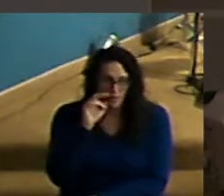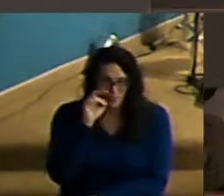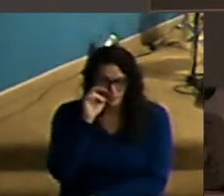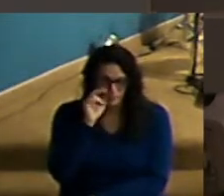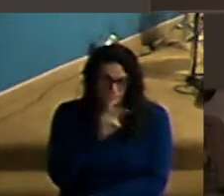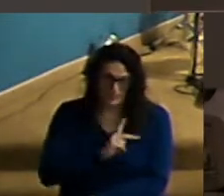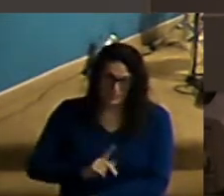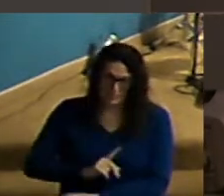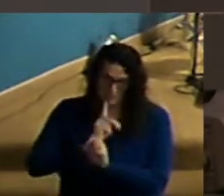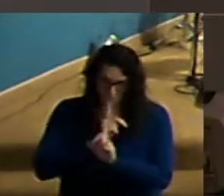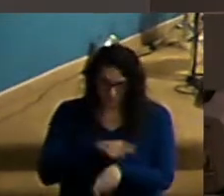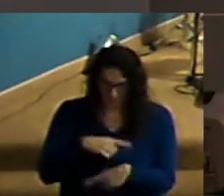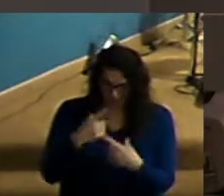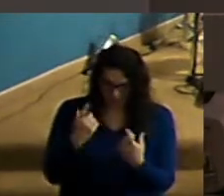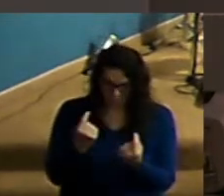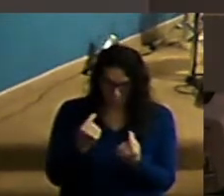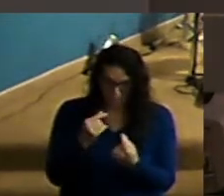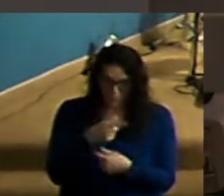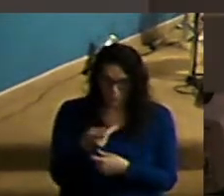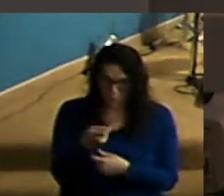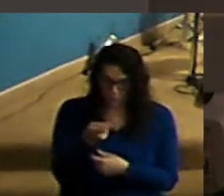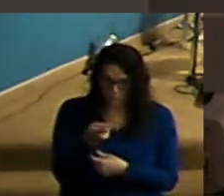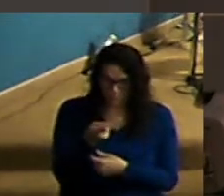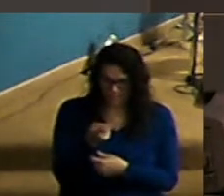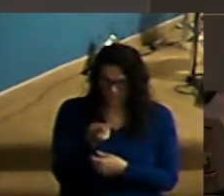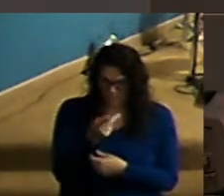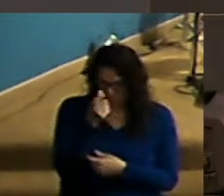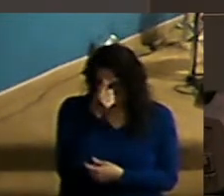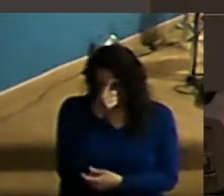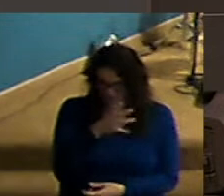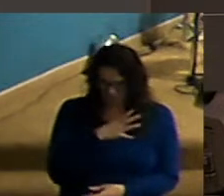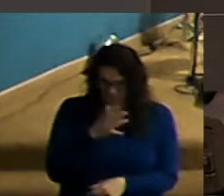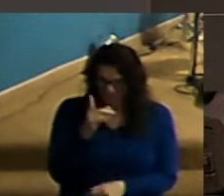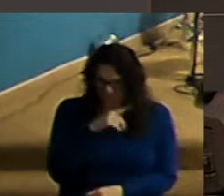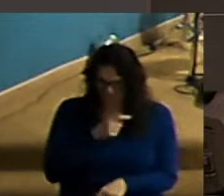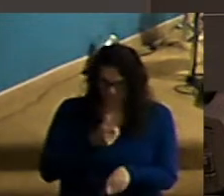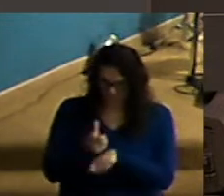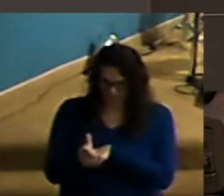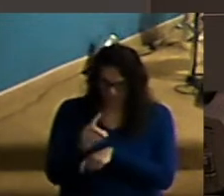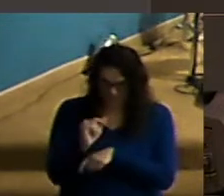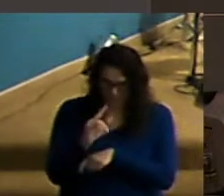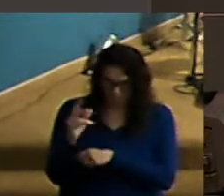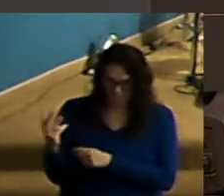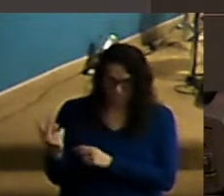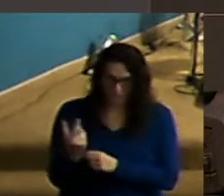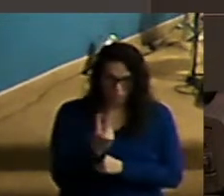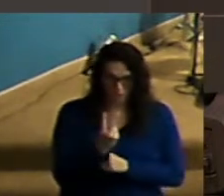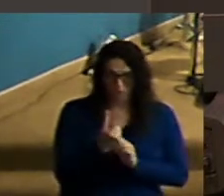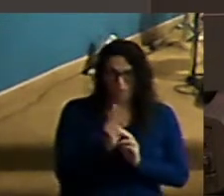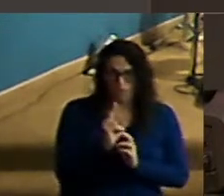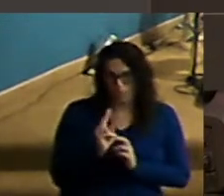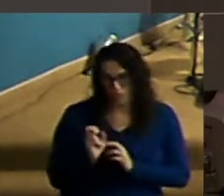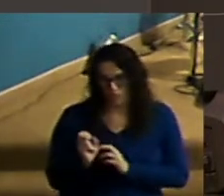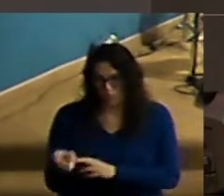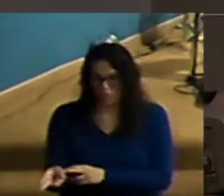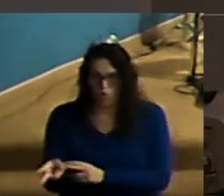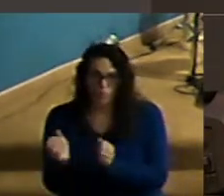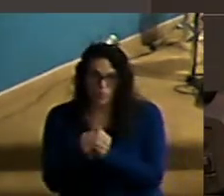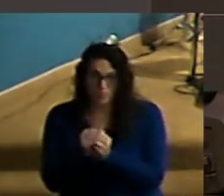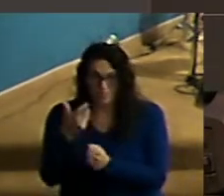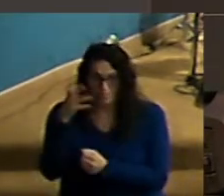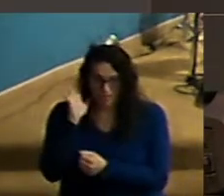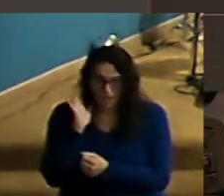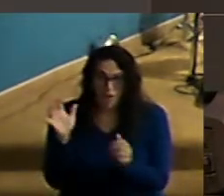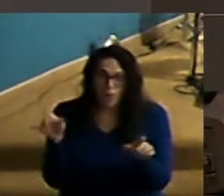the king's command, the men who had falsely accused Daniel were brought in and thrown into the lion's den, along with their wives and